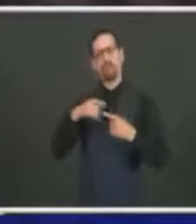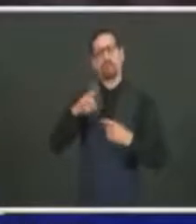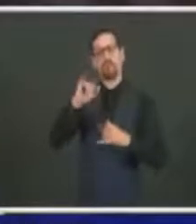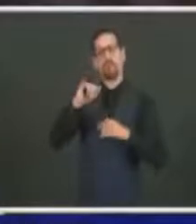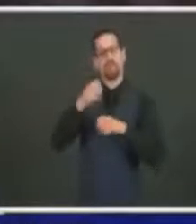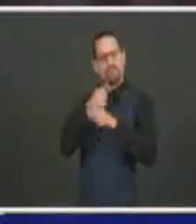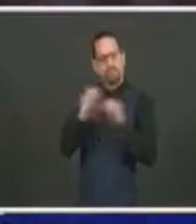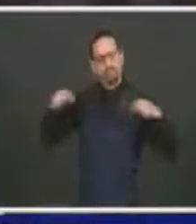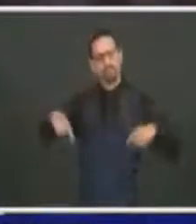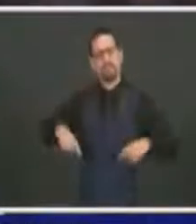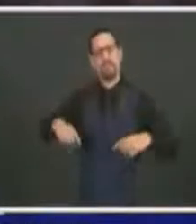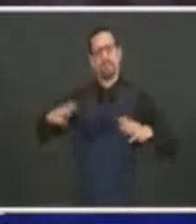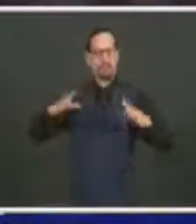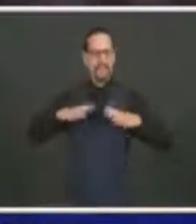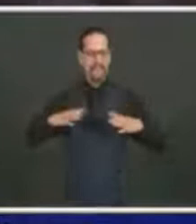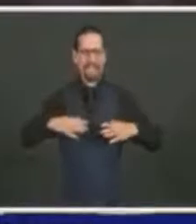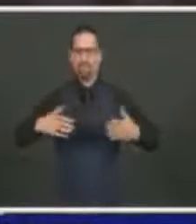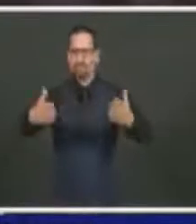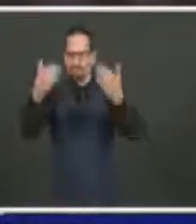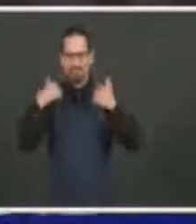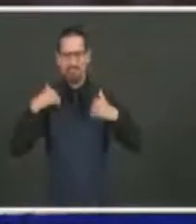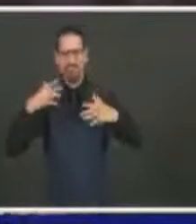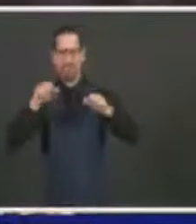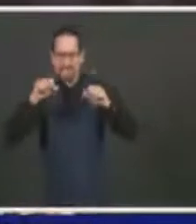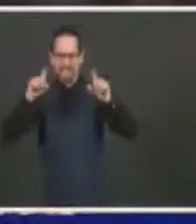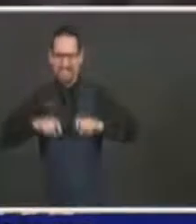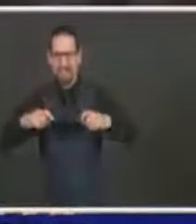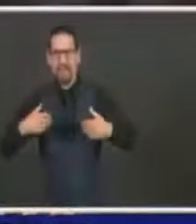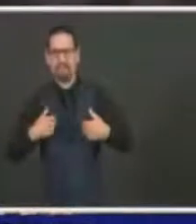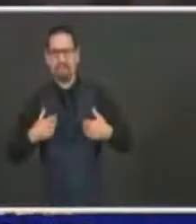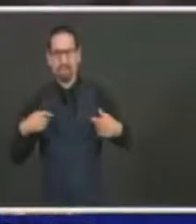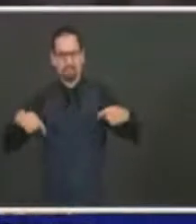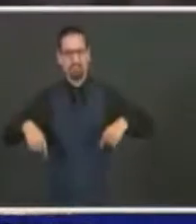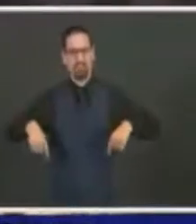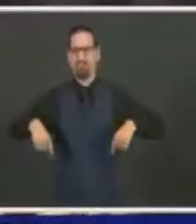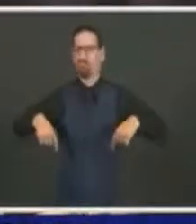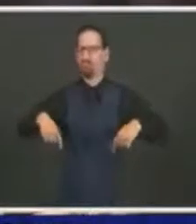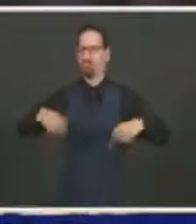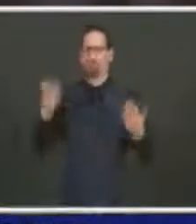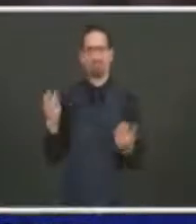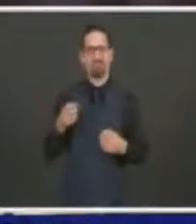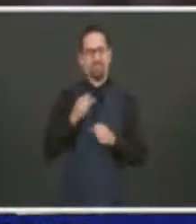here, get yourself tested, and know that this is a place with a